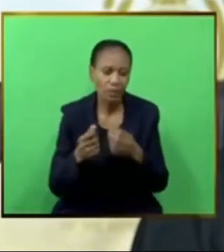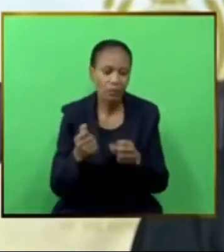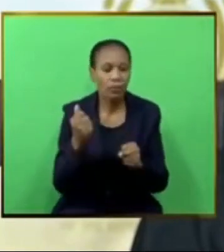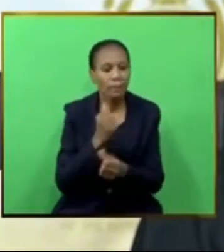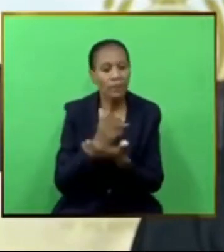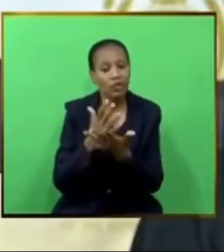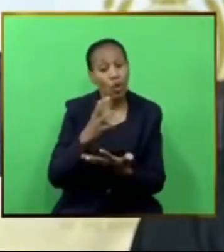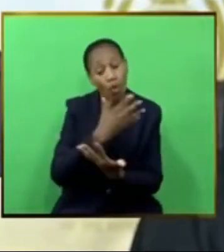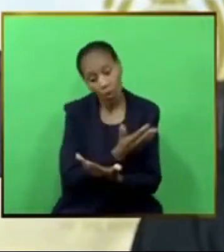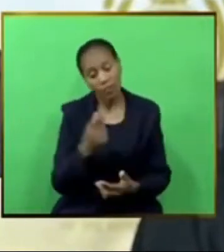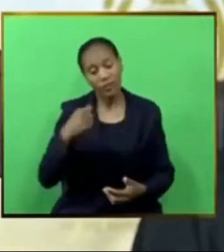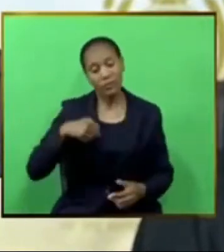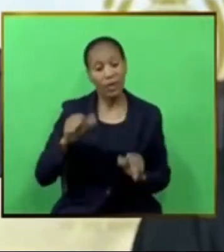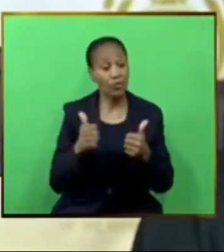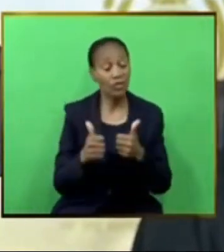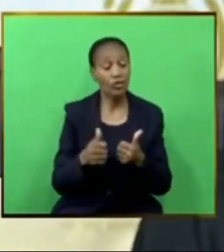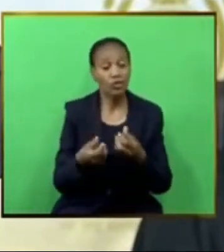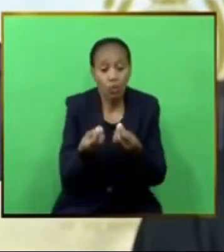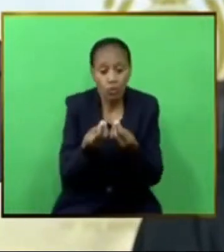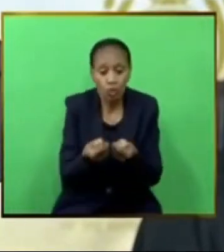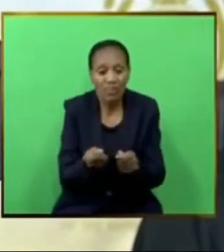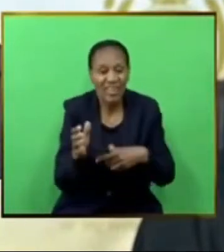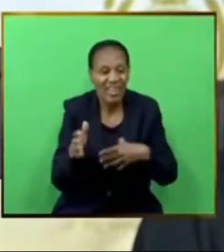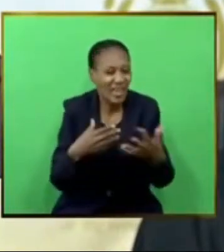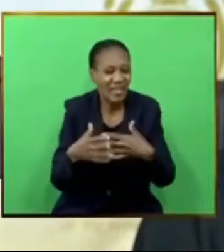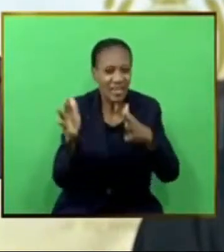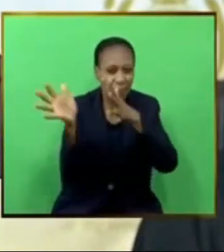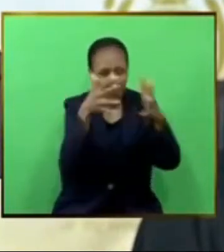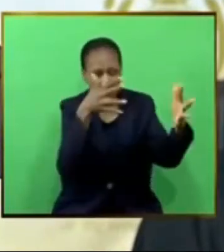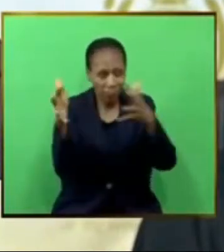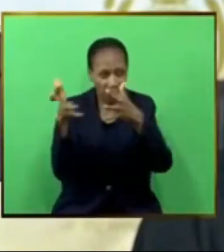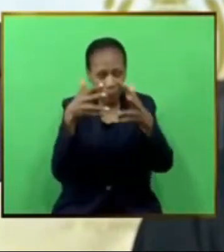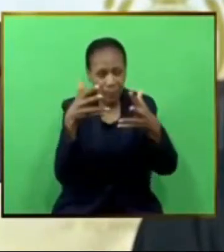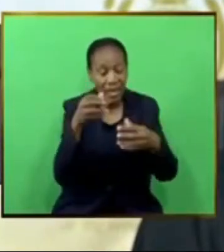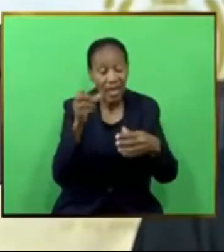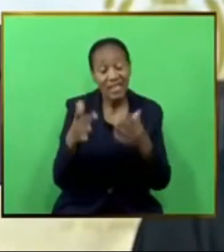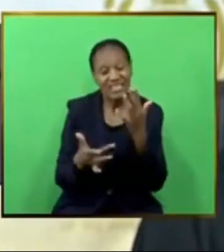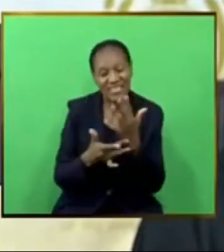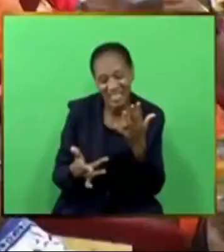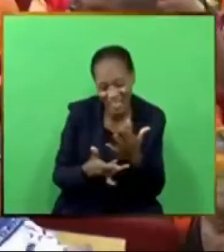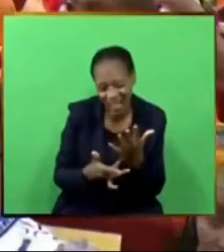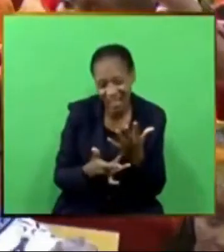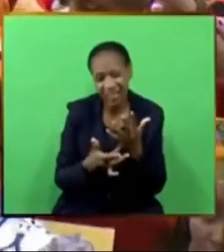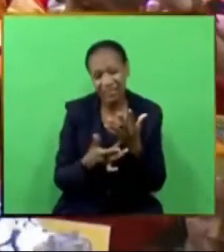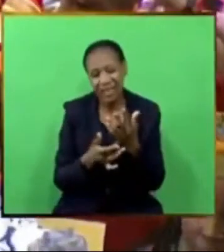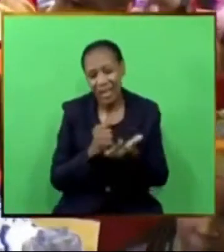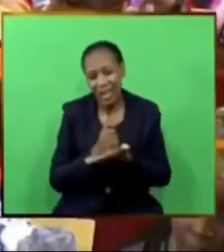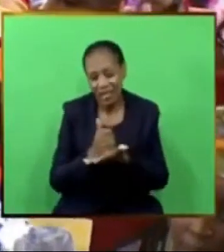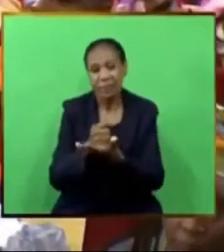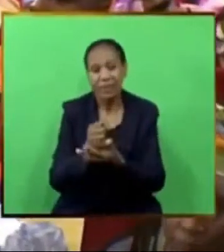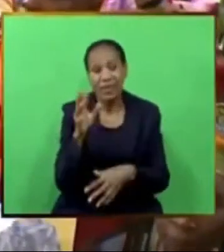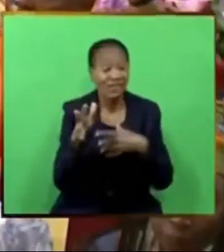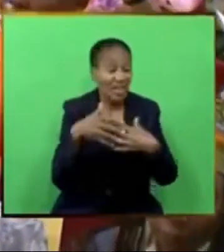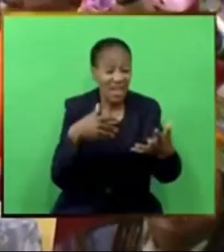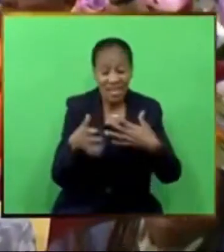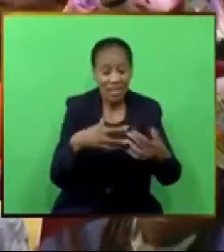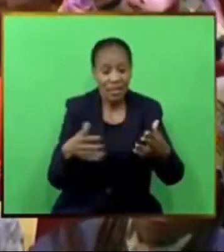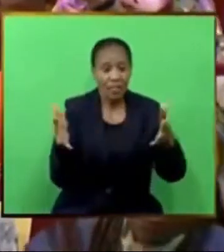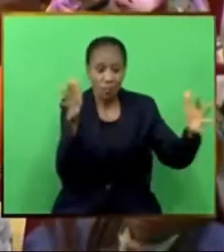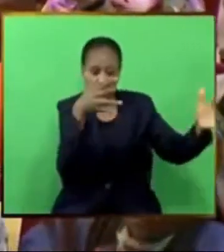climate weather-related events by providing technical assistance for climate-responsive capital